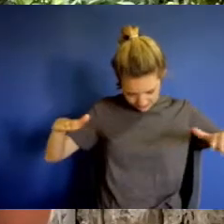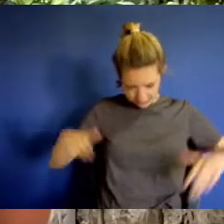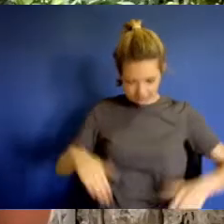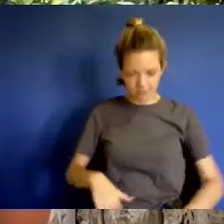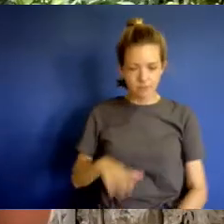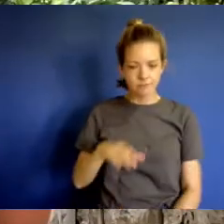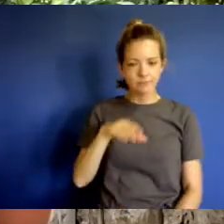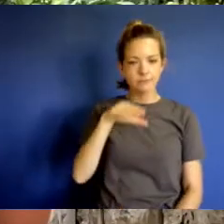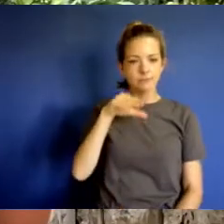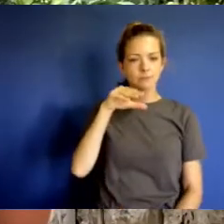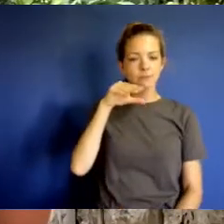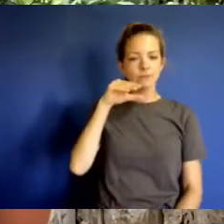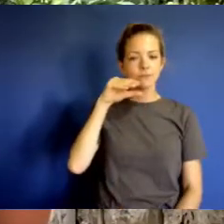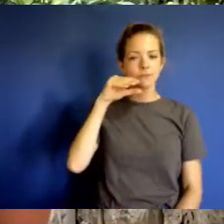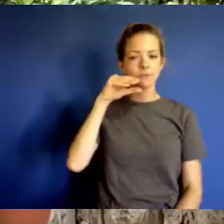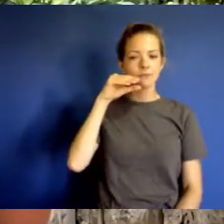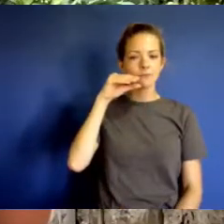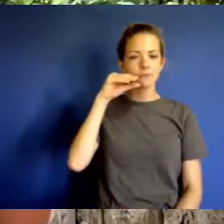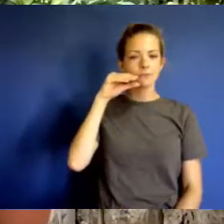Take a breath in.